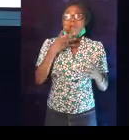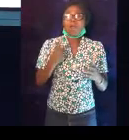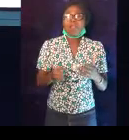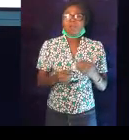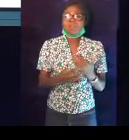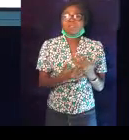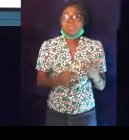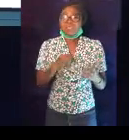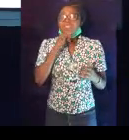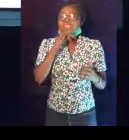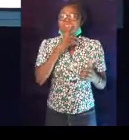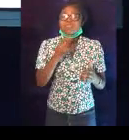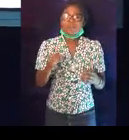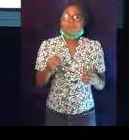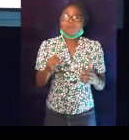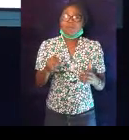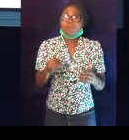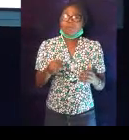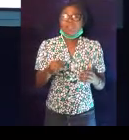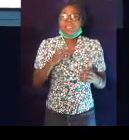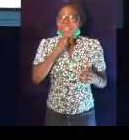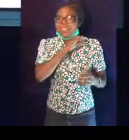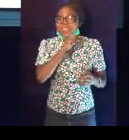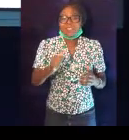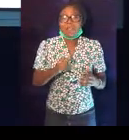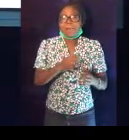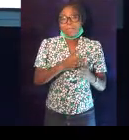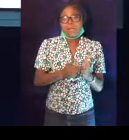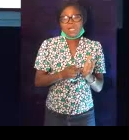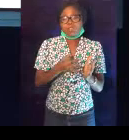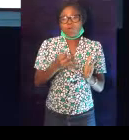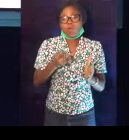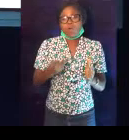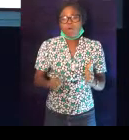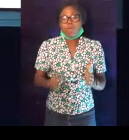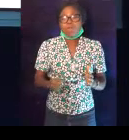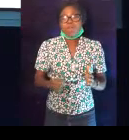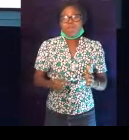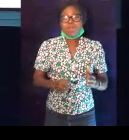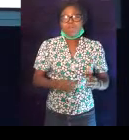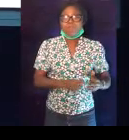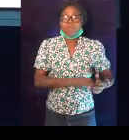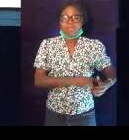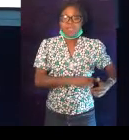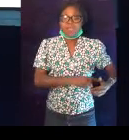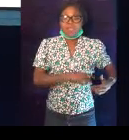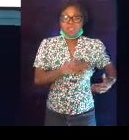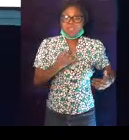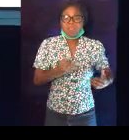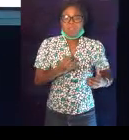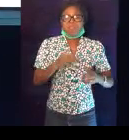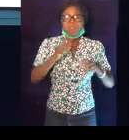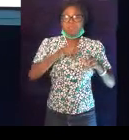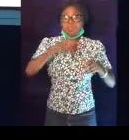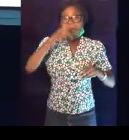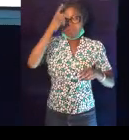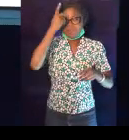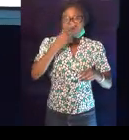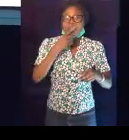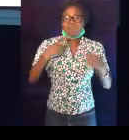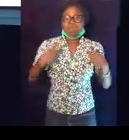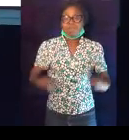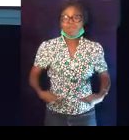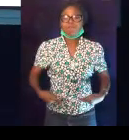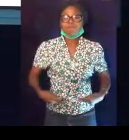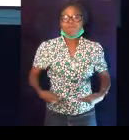is genes or what are genes? Genes or gene is a part of a cell that controls or influences